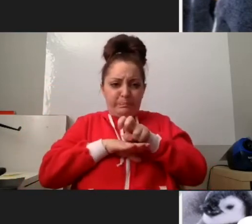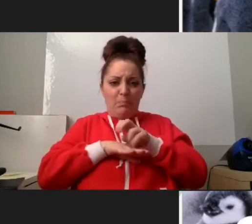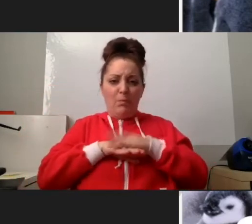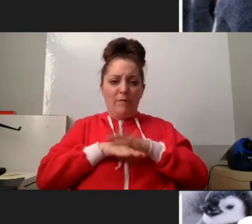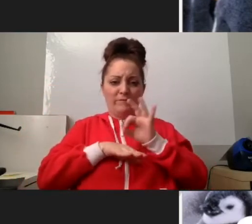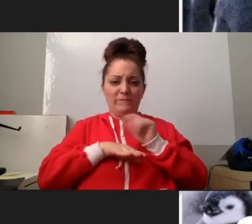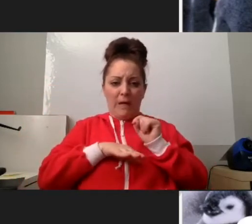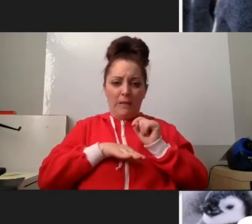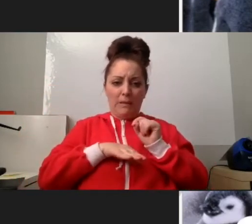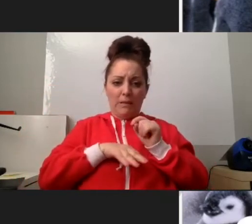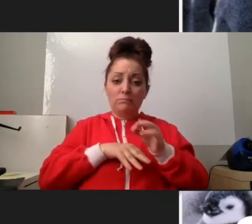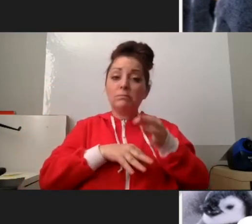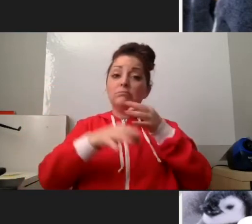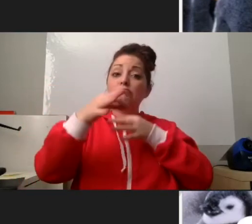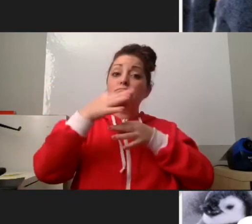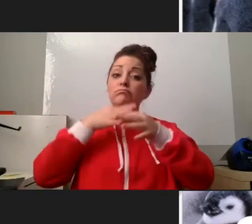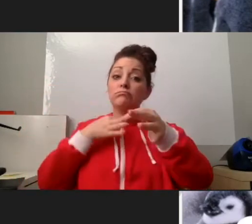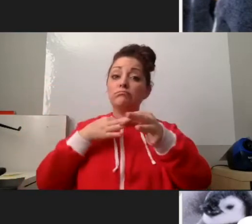feet.